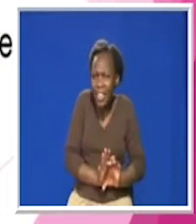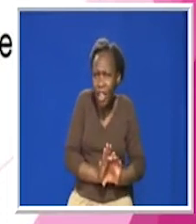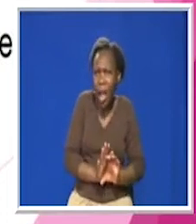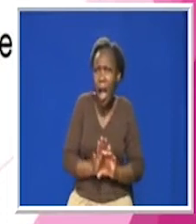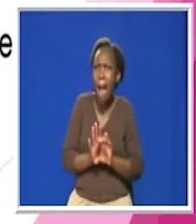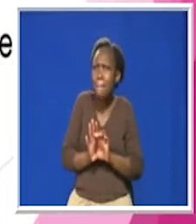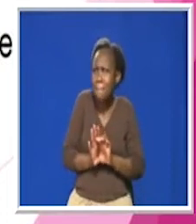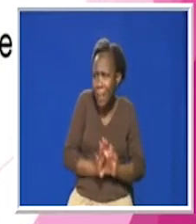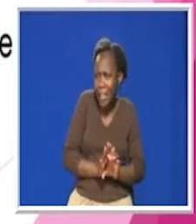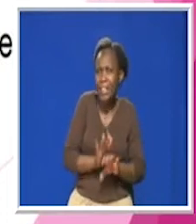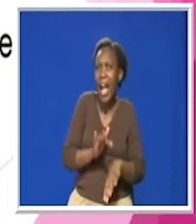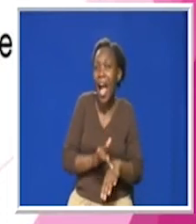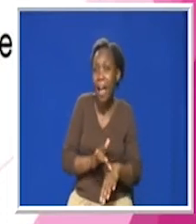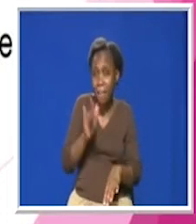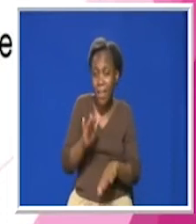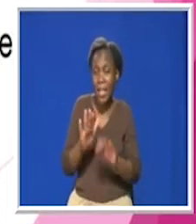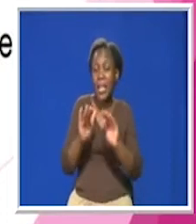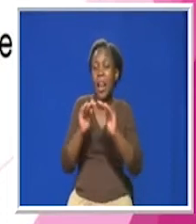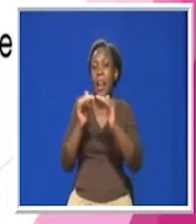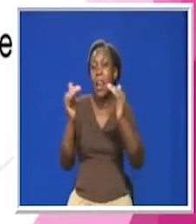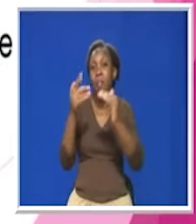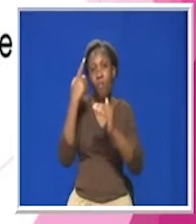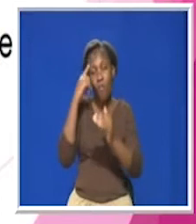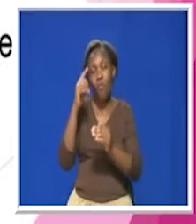the rate of reactions.